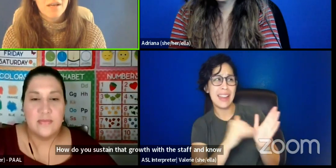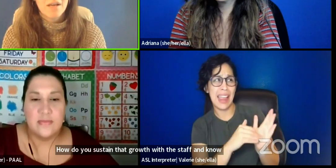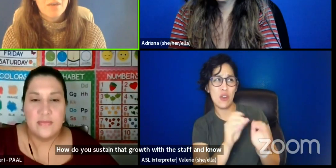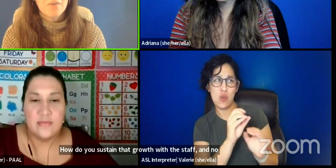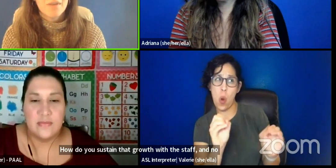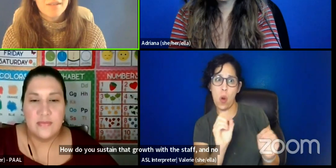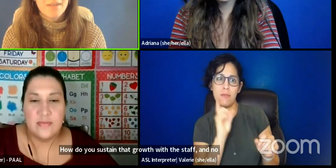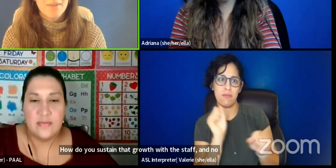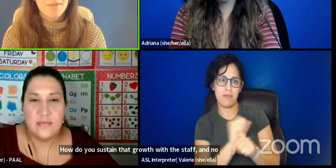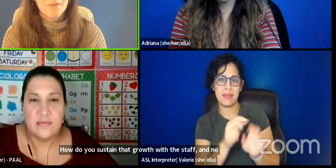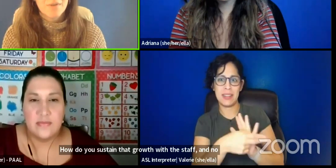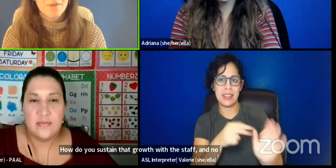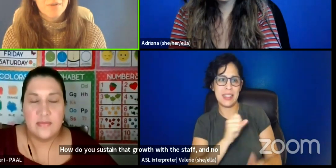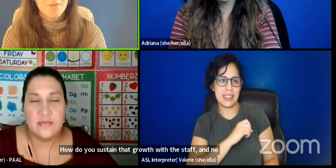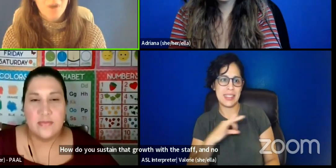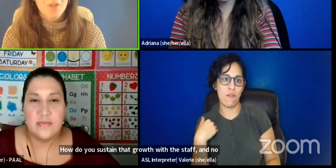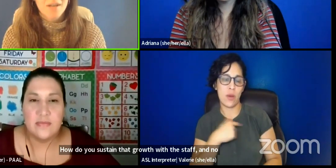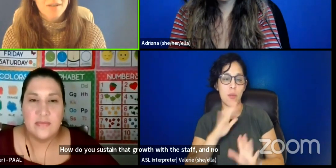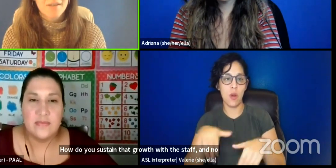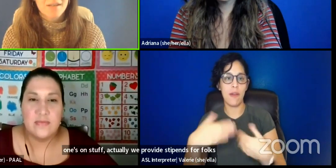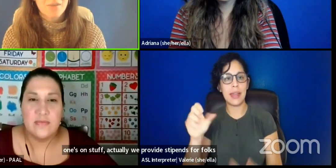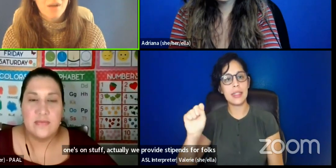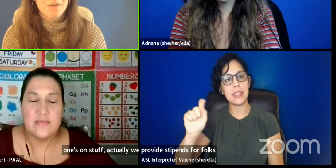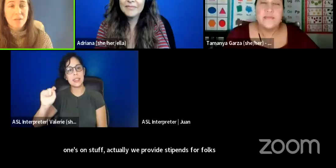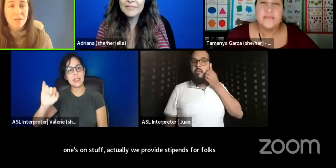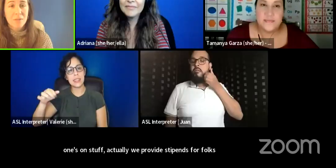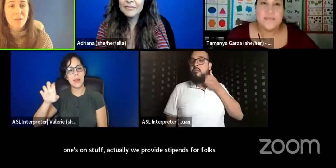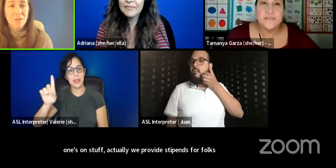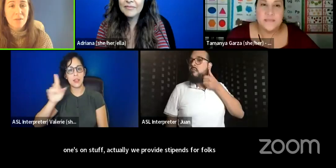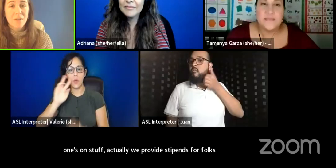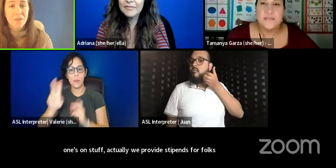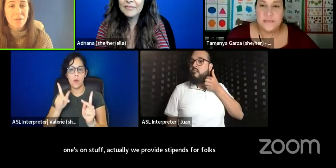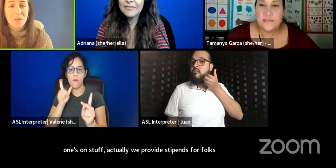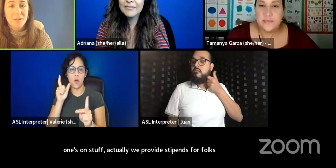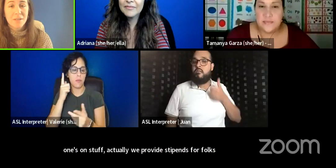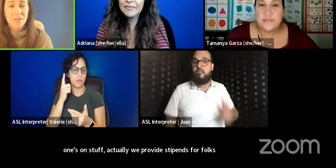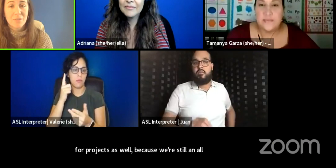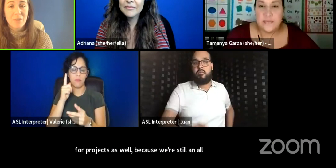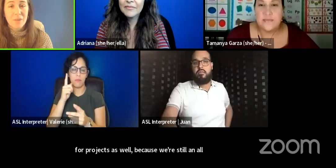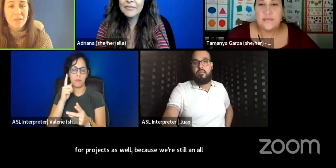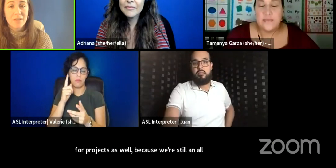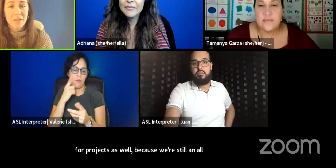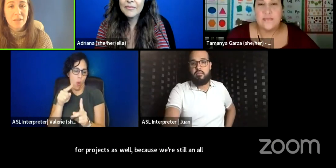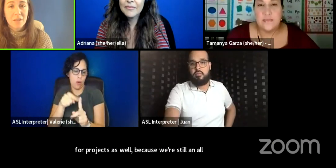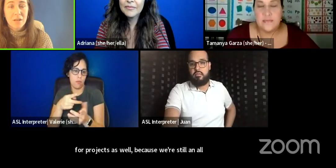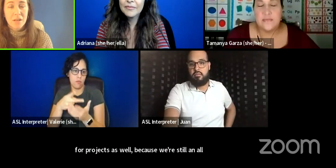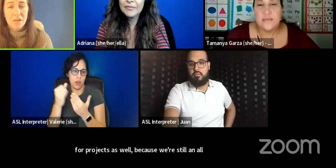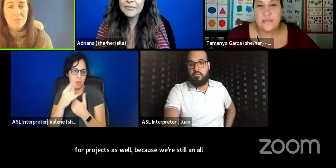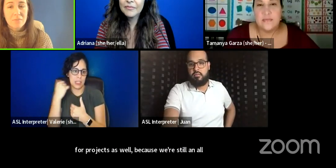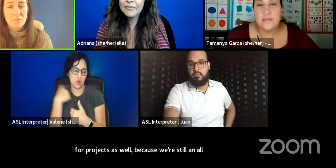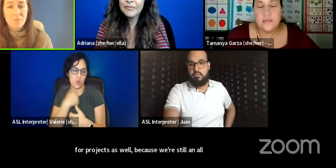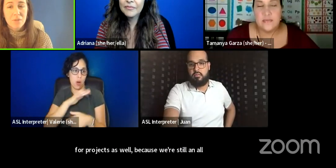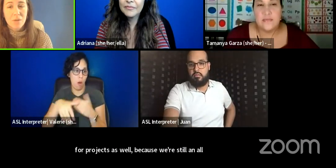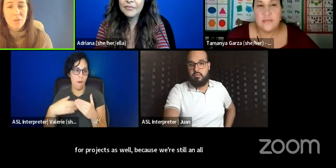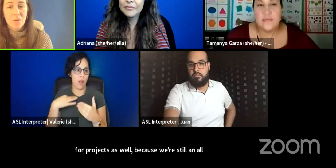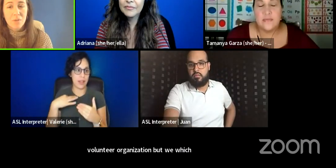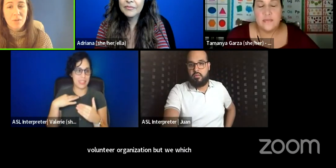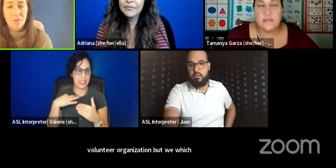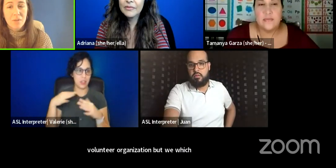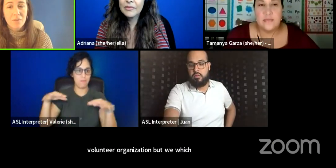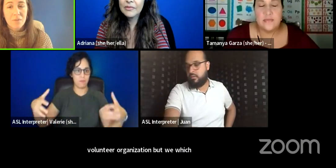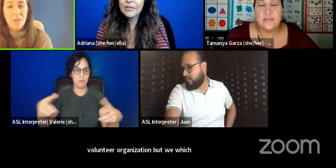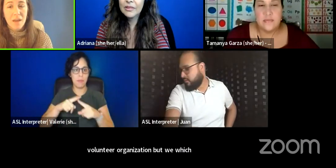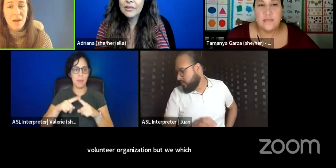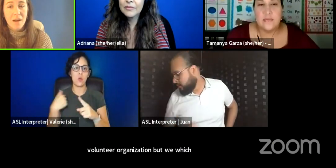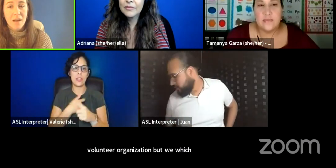we provide stipends for folks for projects as well, because we're still an all volunteer organization, but, um, we try to work